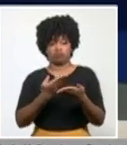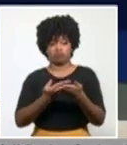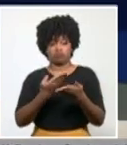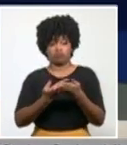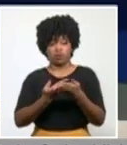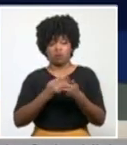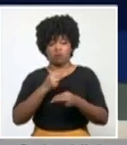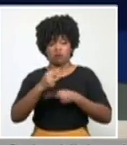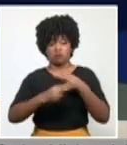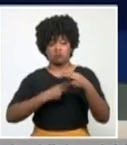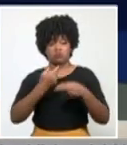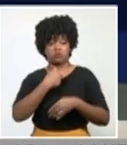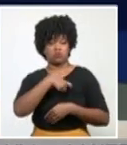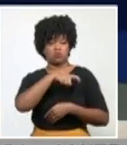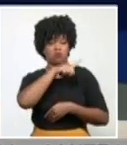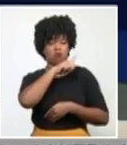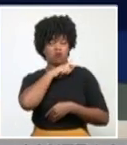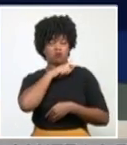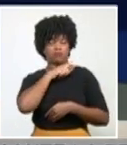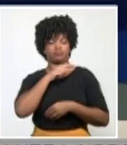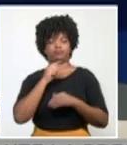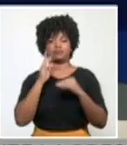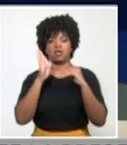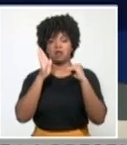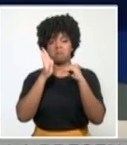Our country accumulates now a total of